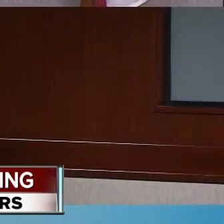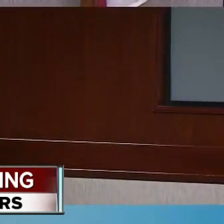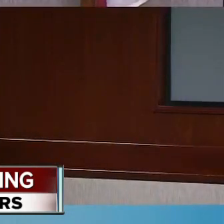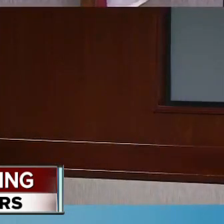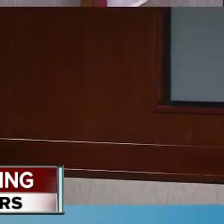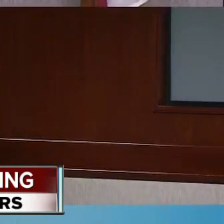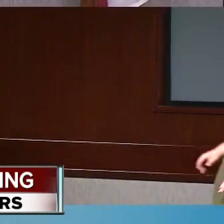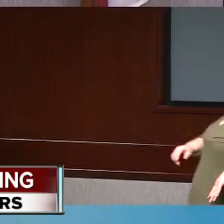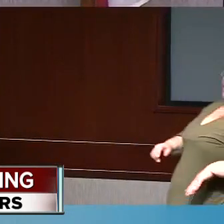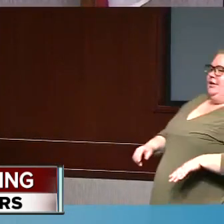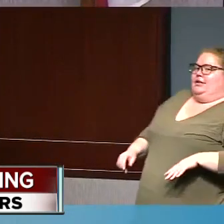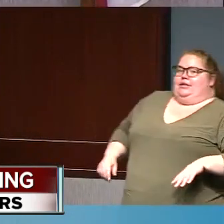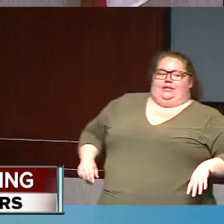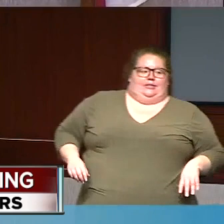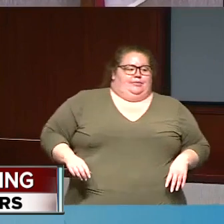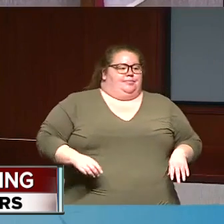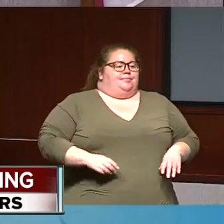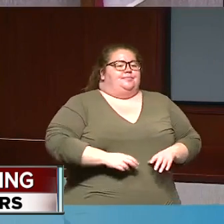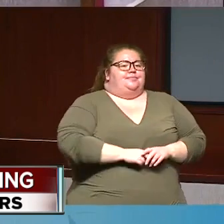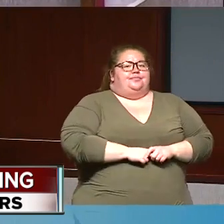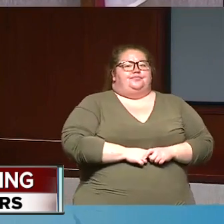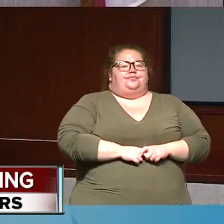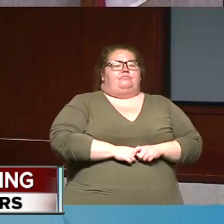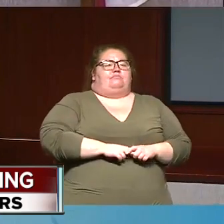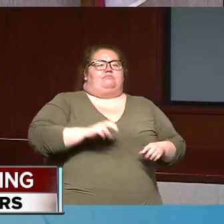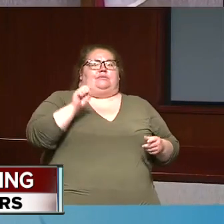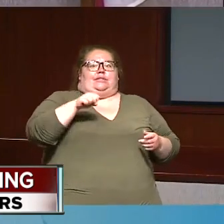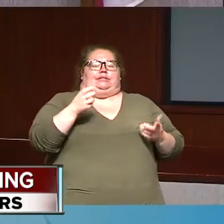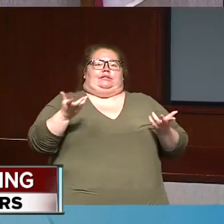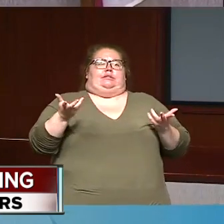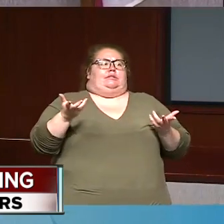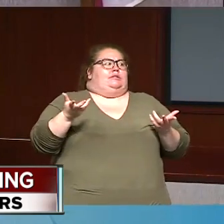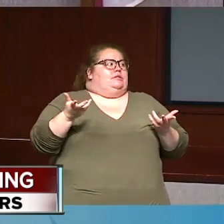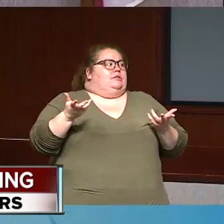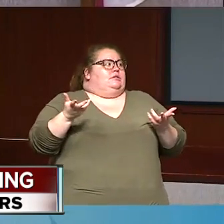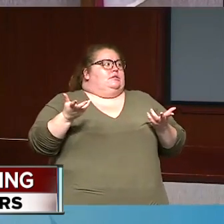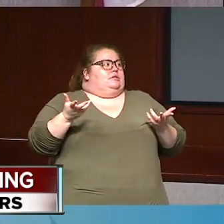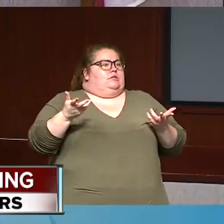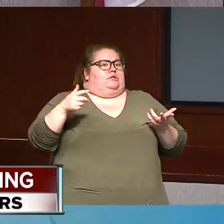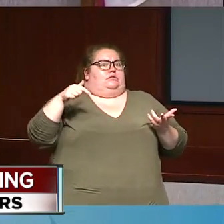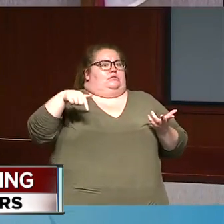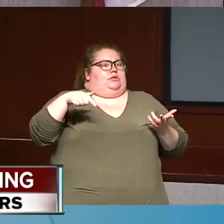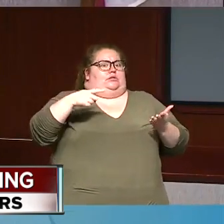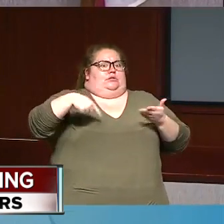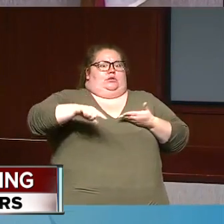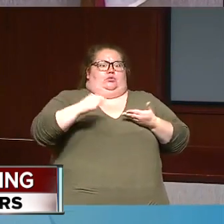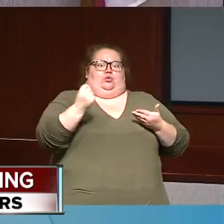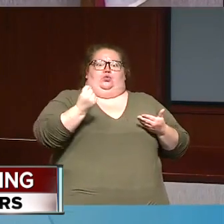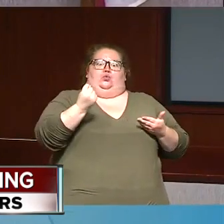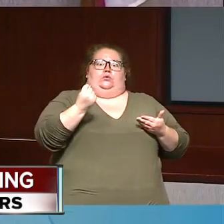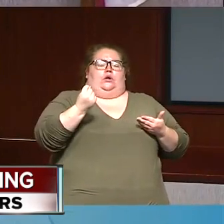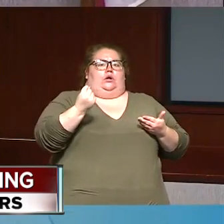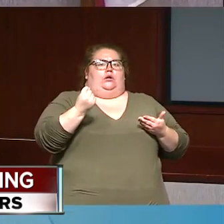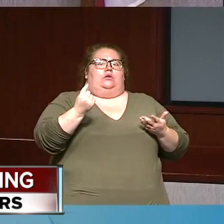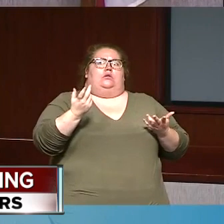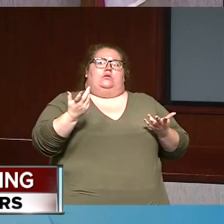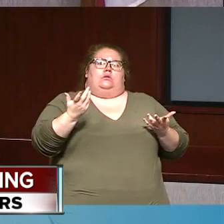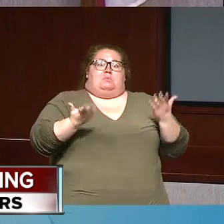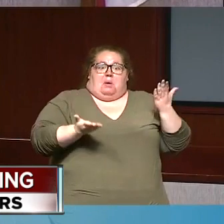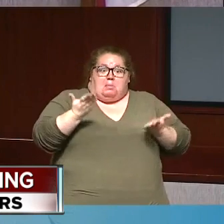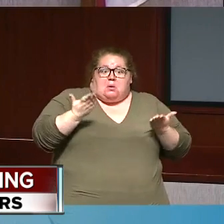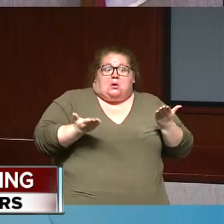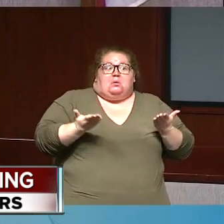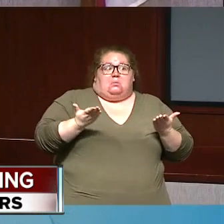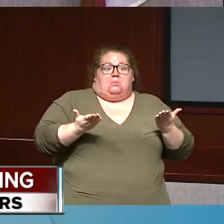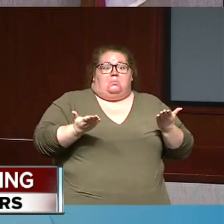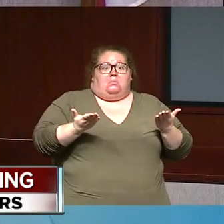Yeah, it's hard to say. I did not hear Tuesday. Could be the day. I know that we